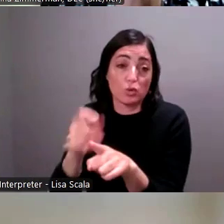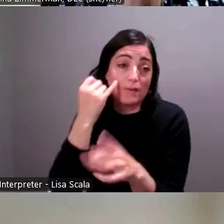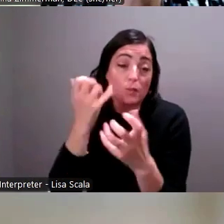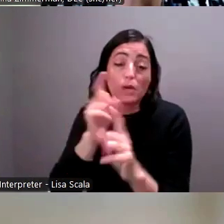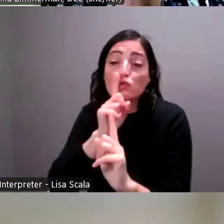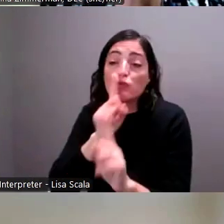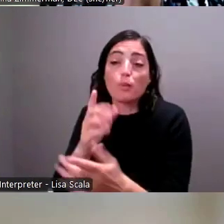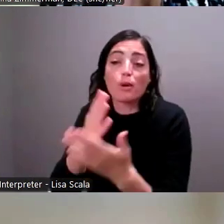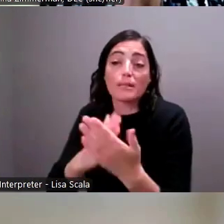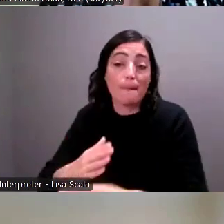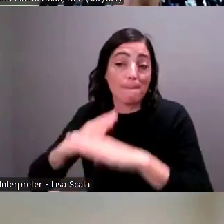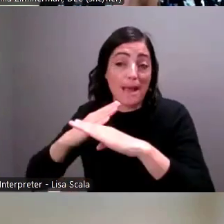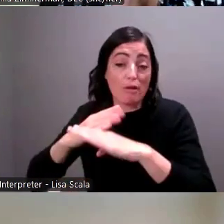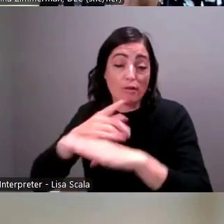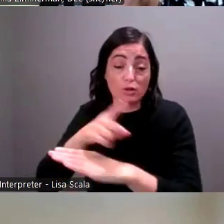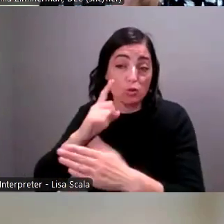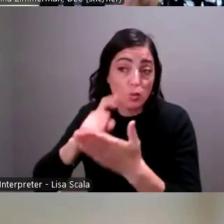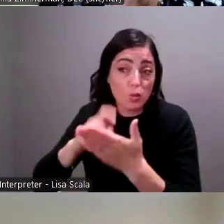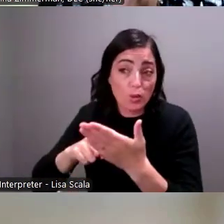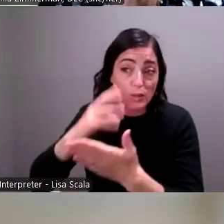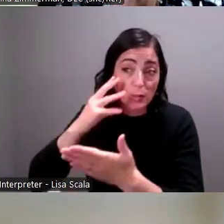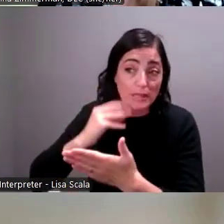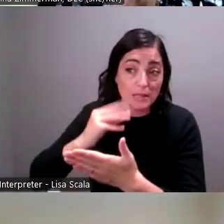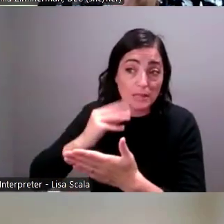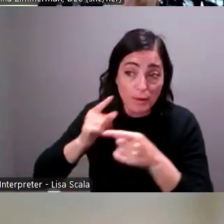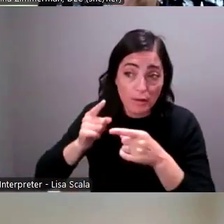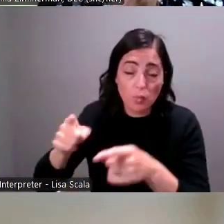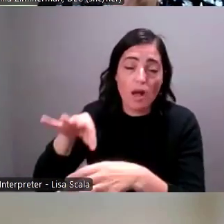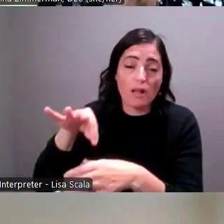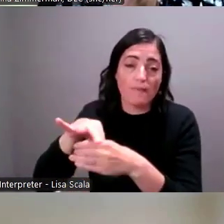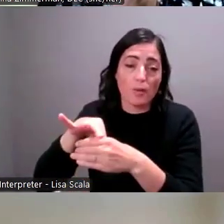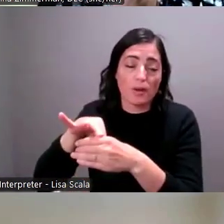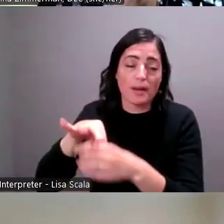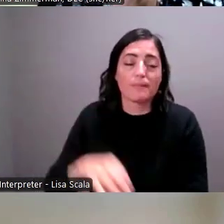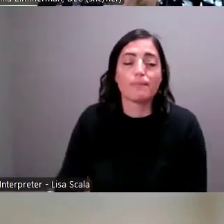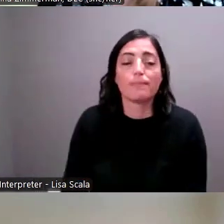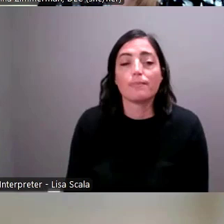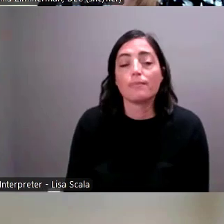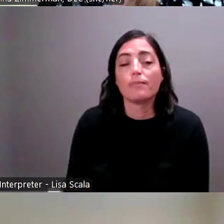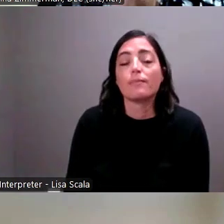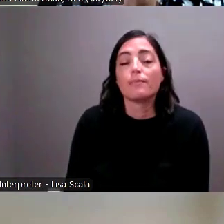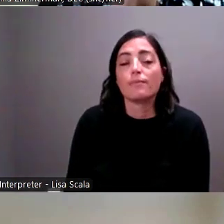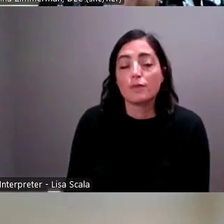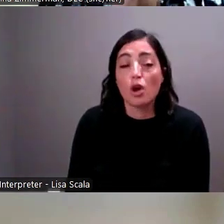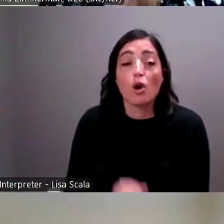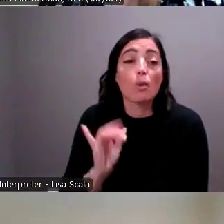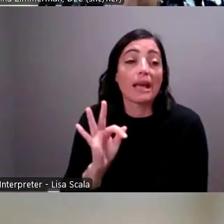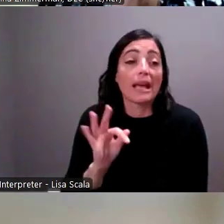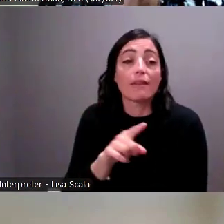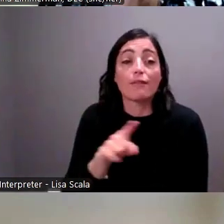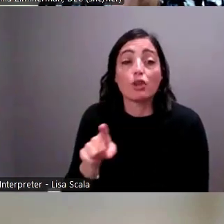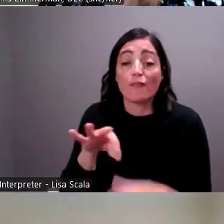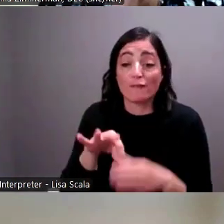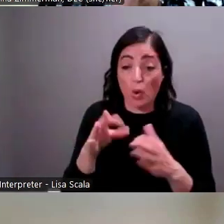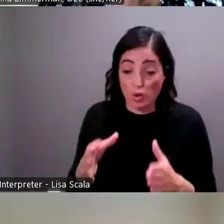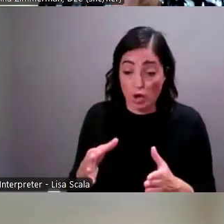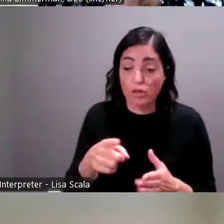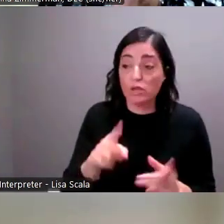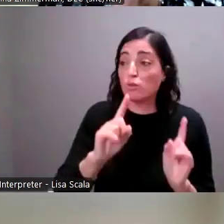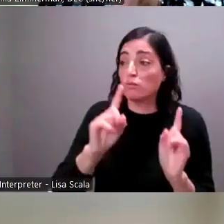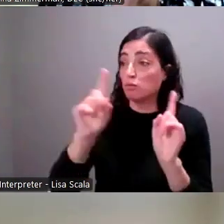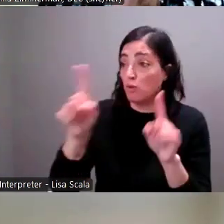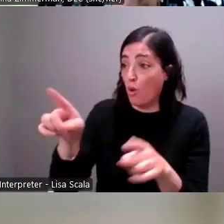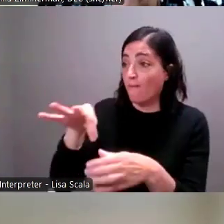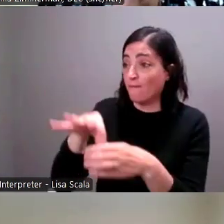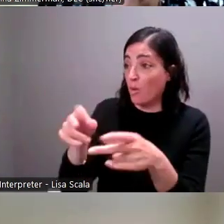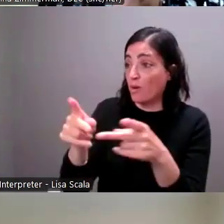some barriers that you experienced while voting. So if you're a voter and you go to your polling place,